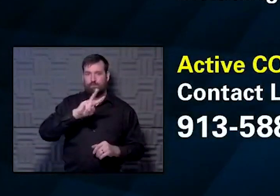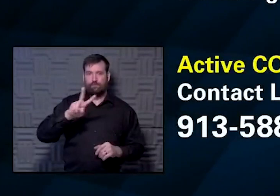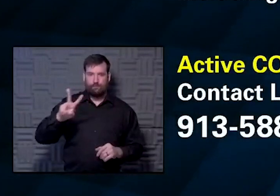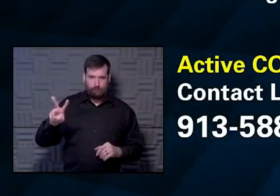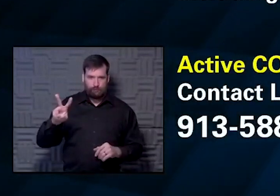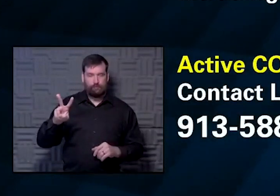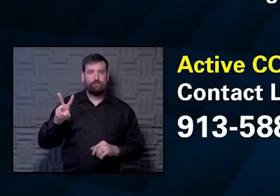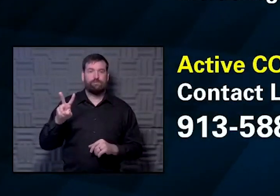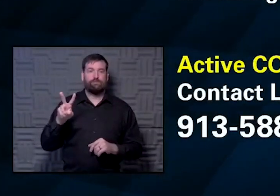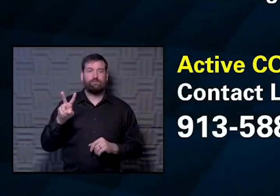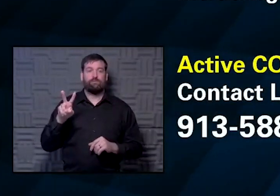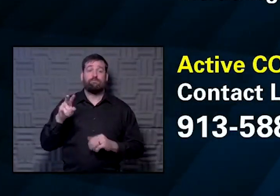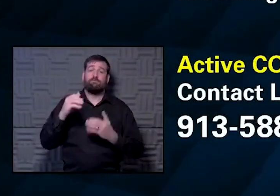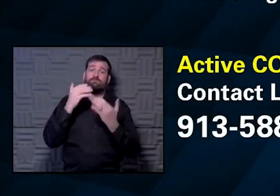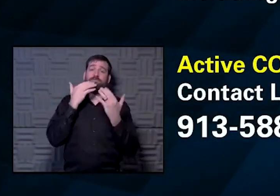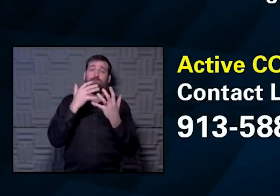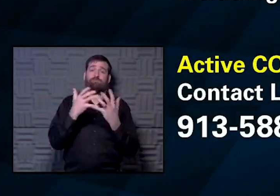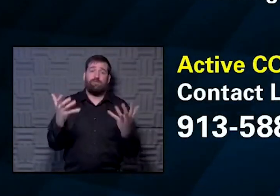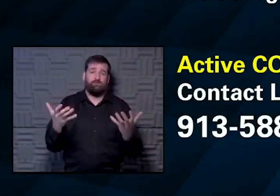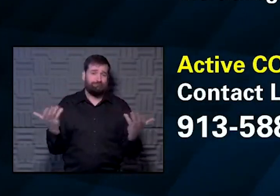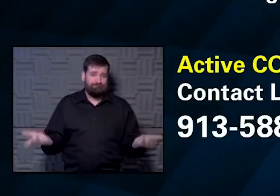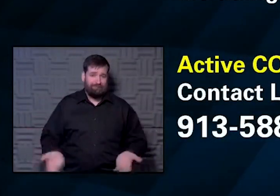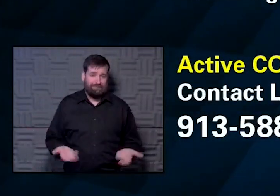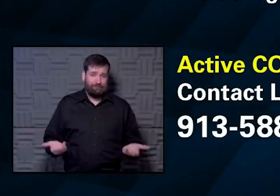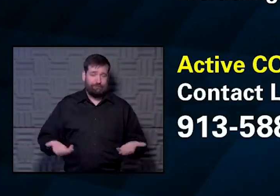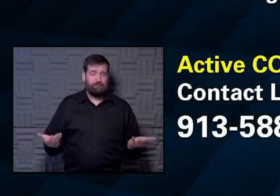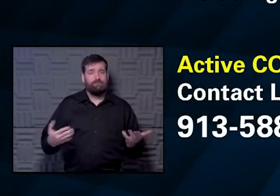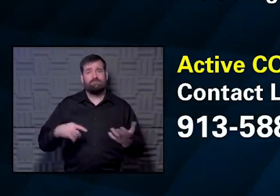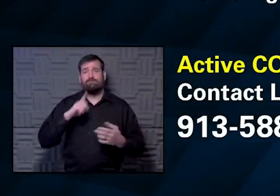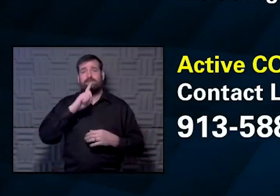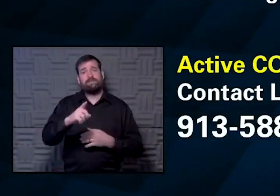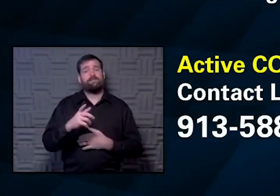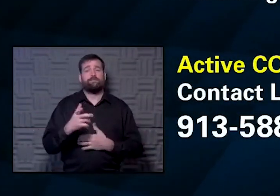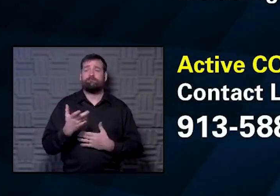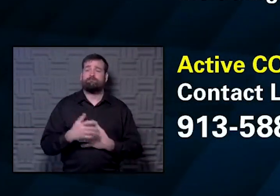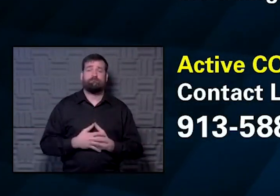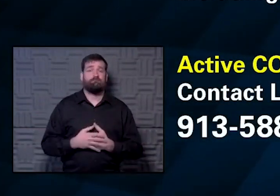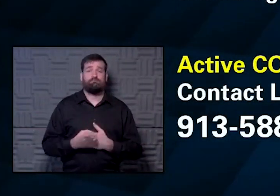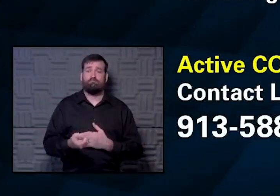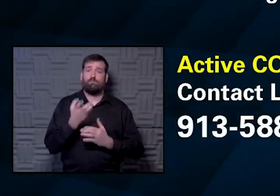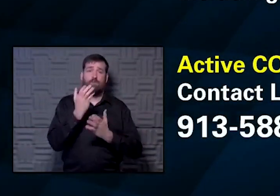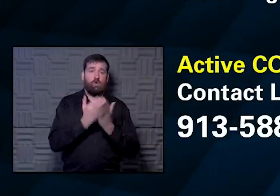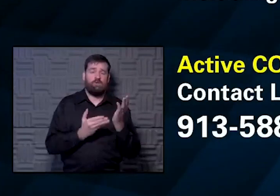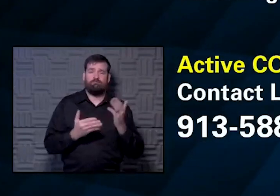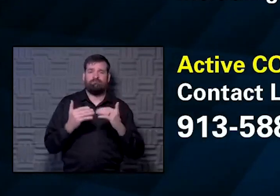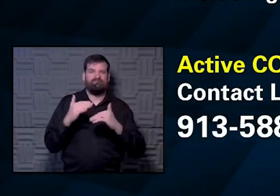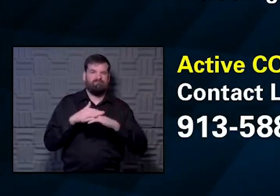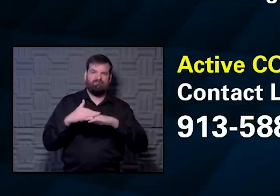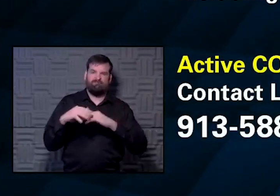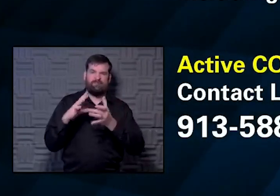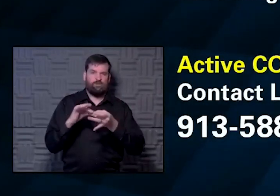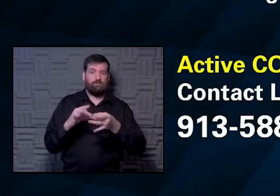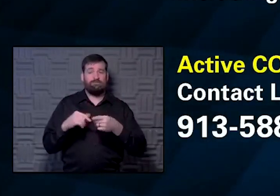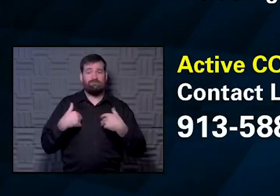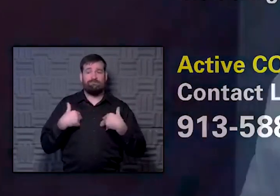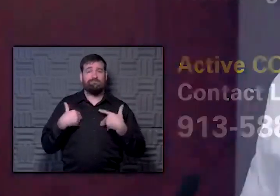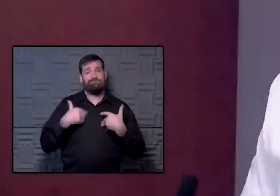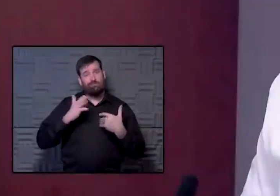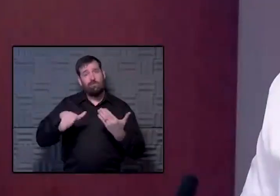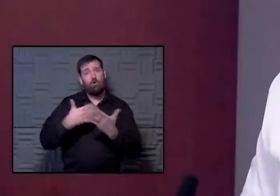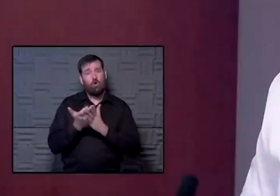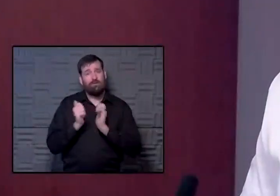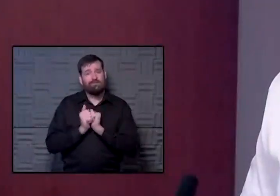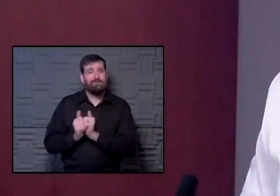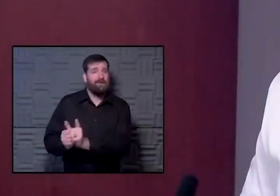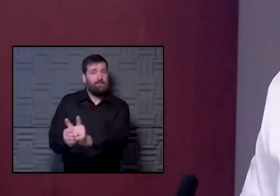913-588-4022. Thank you for having me on here. And really, one part we didn't mention is that we're all in this together. You